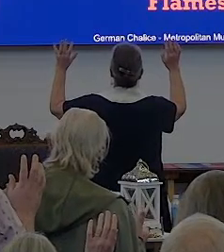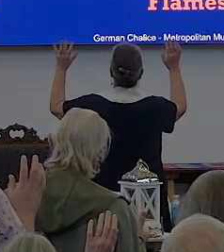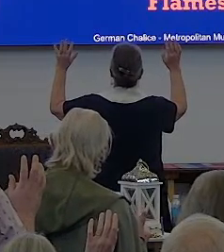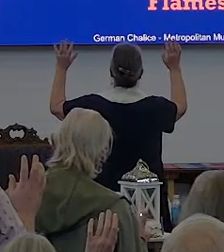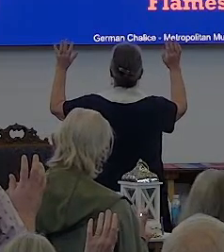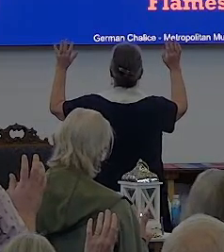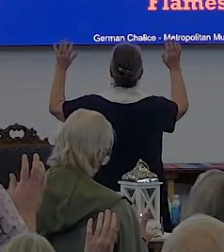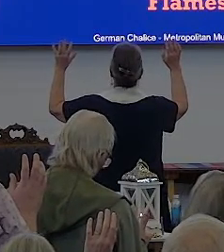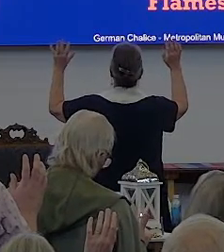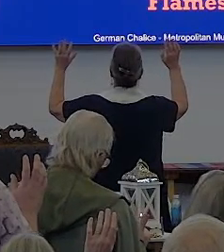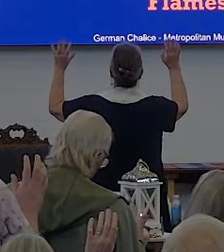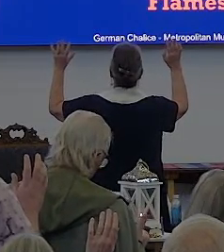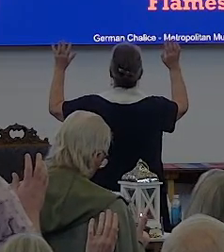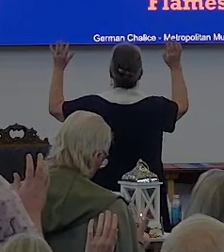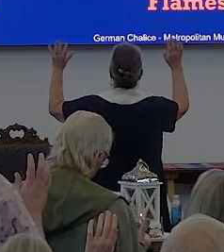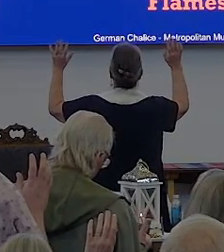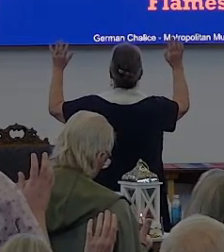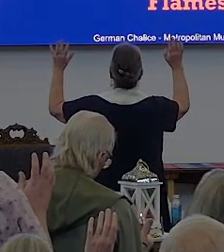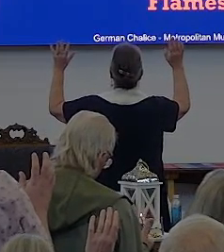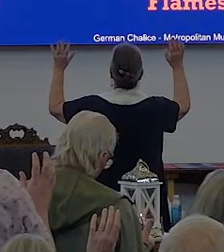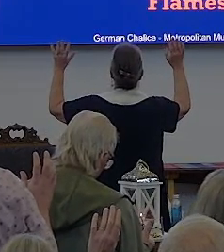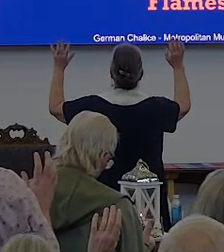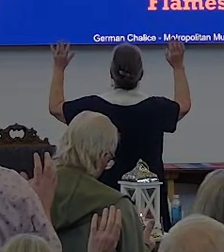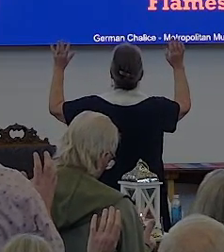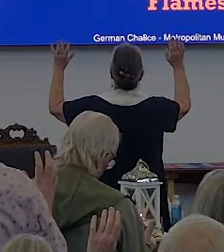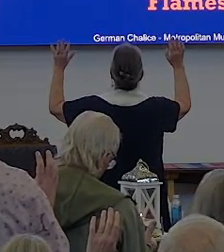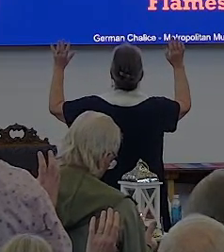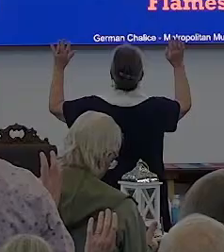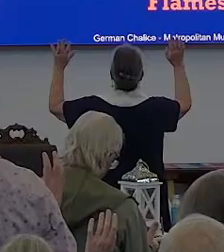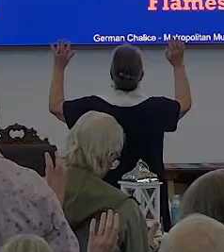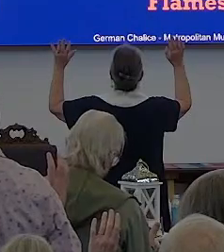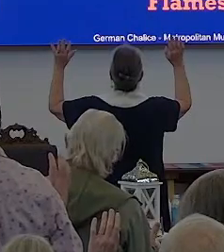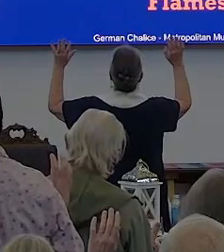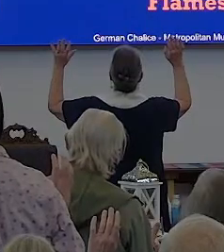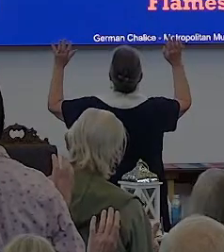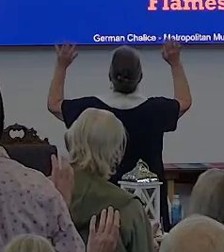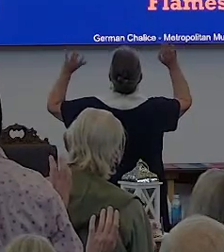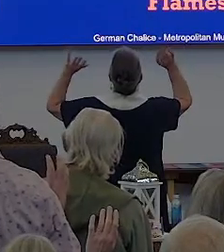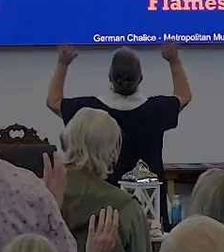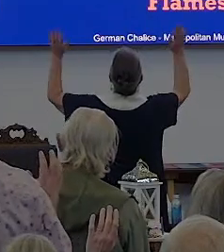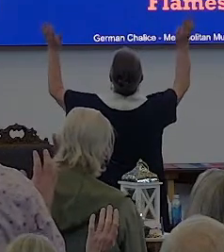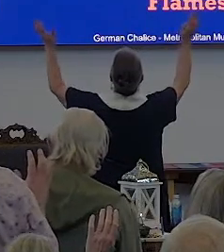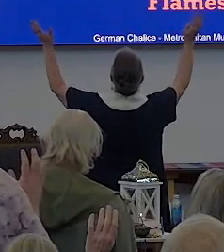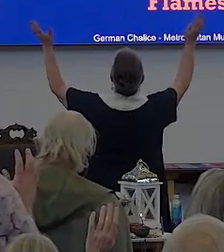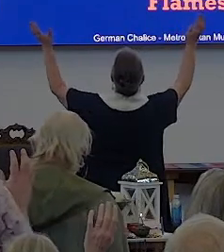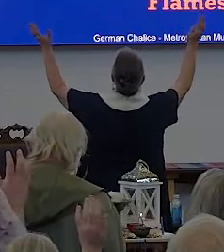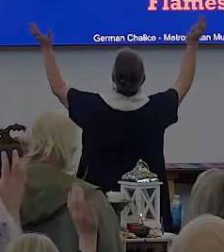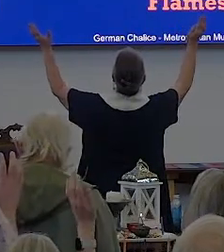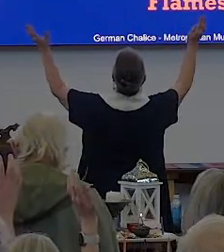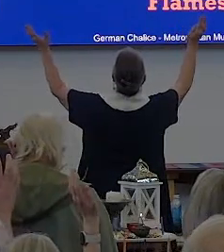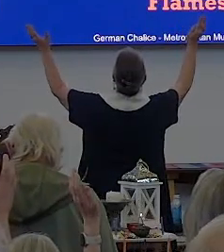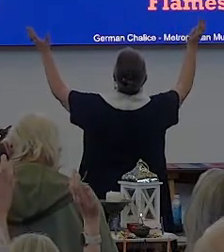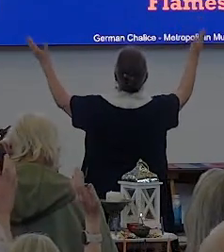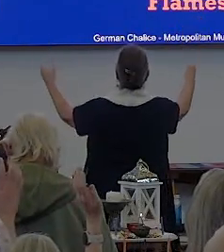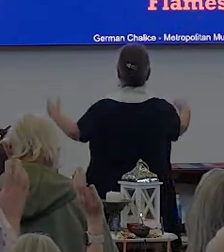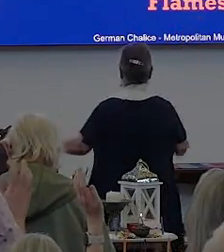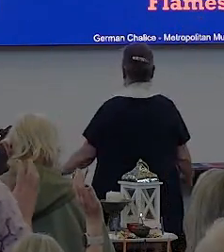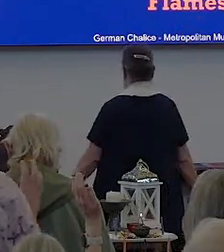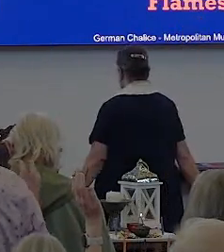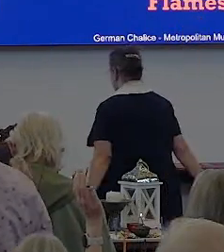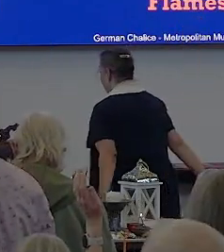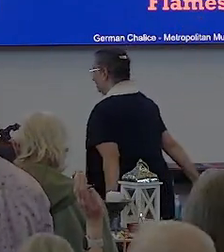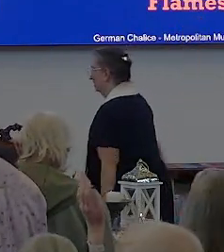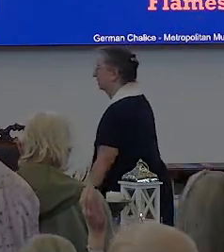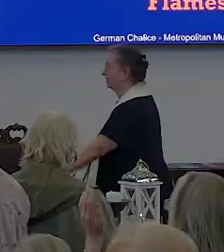potential. We thank you for your presence here today. Hail and farewell. Hail and farewell.